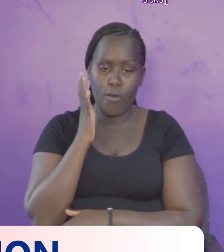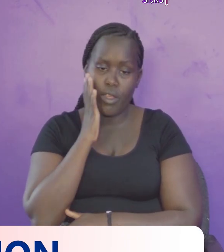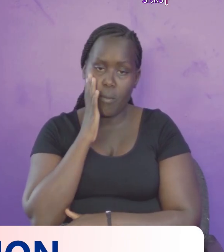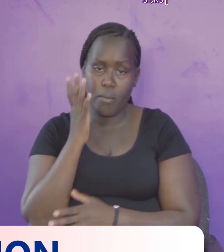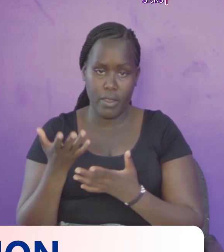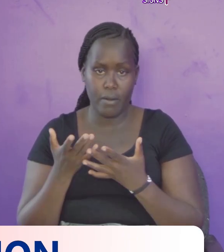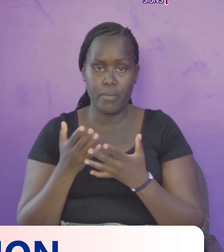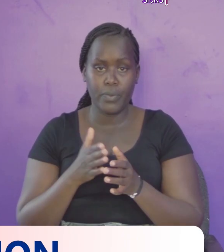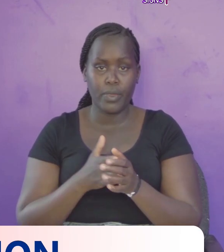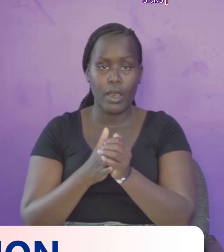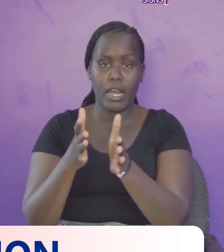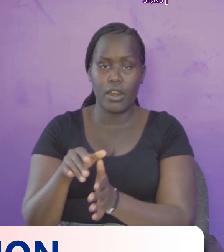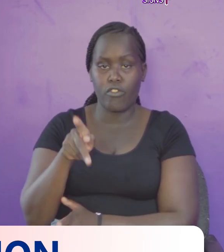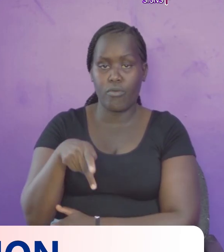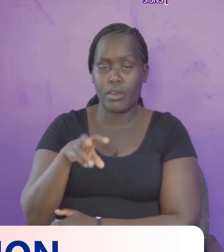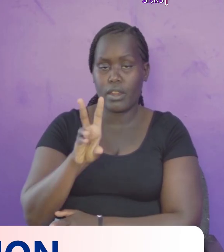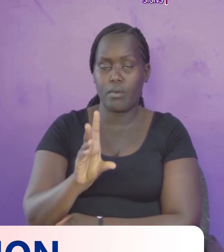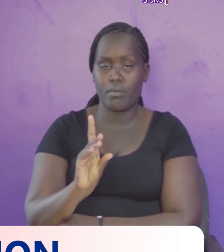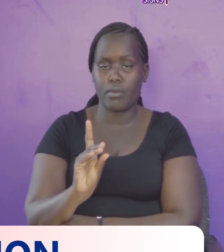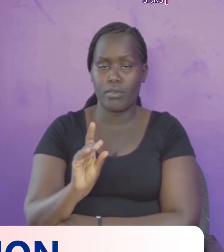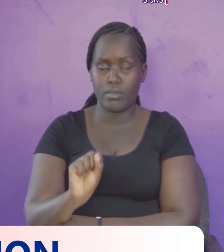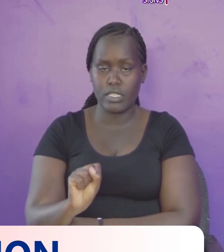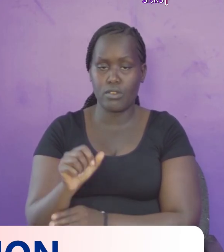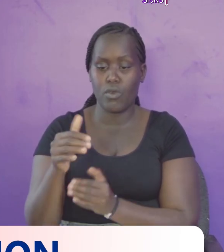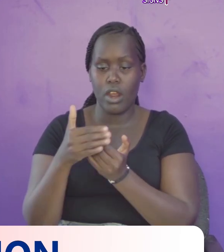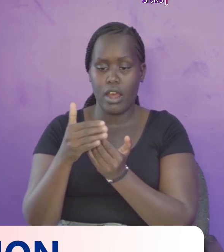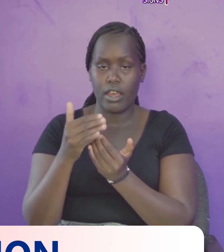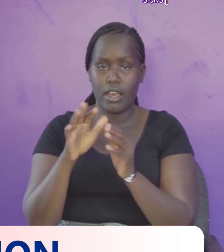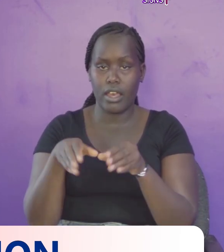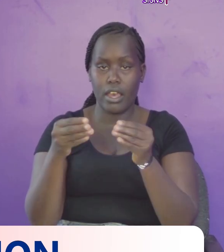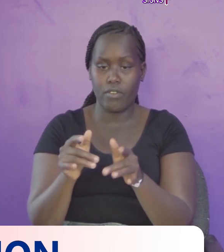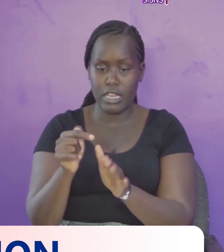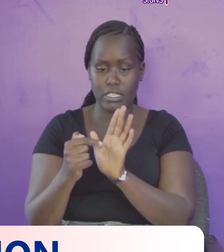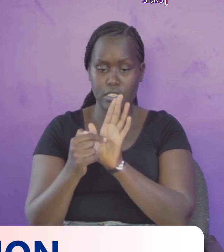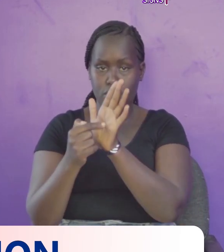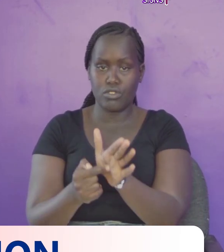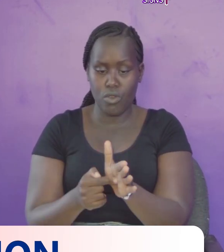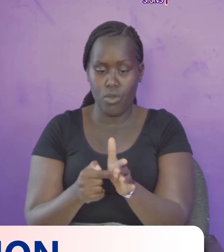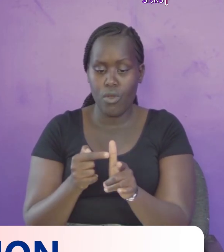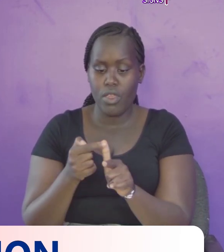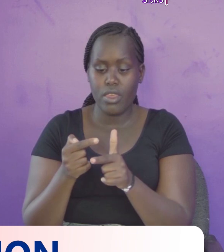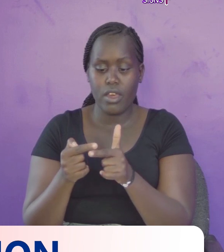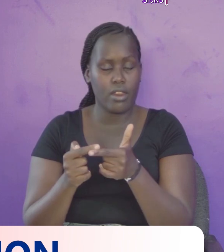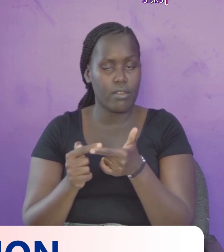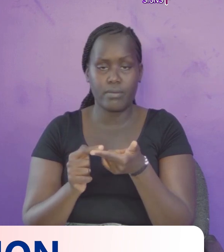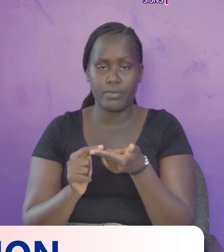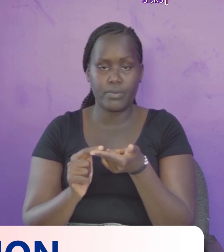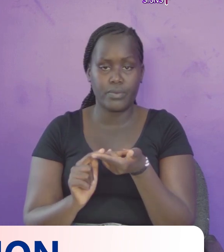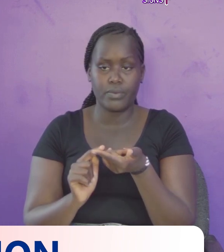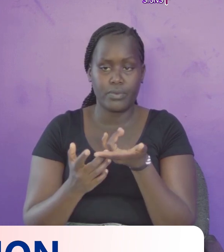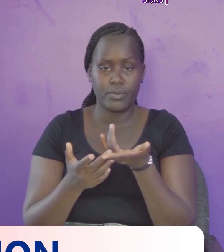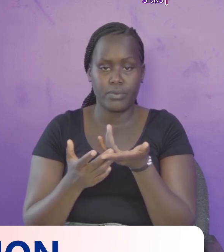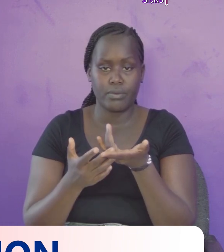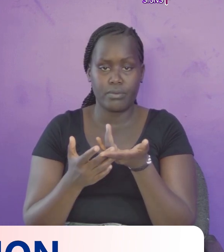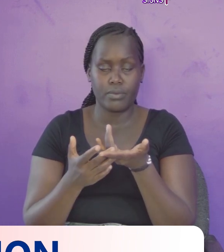of PWDs. You are a caregiver. This is your show. Tunaenda kukugonga, by the way. So tighten your